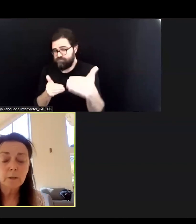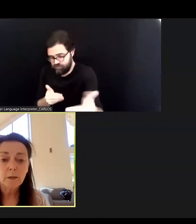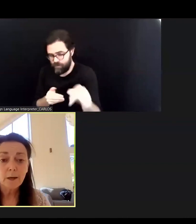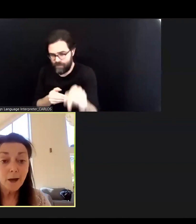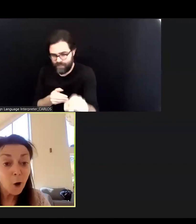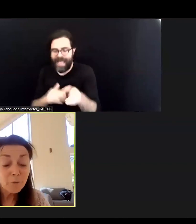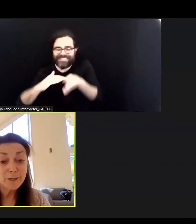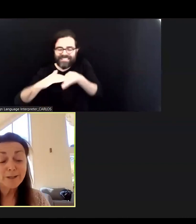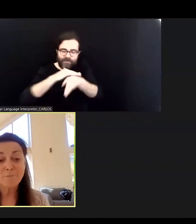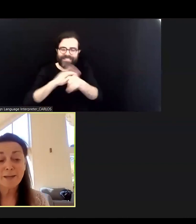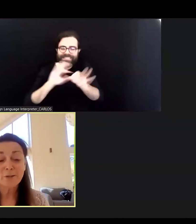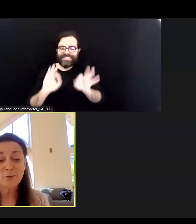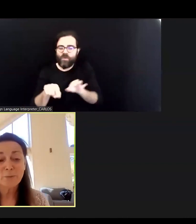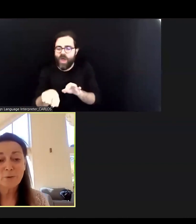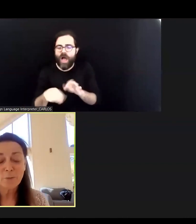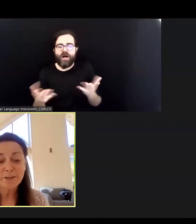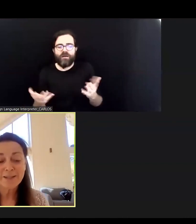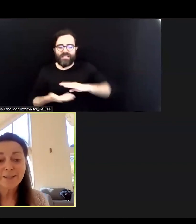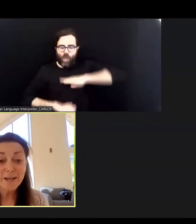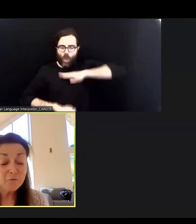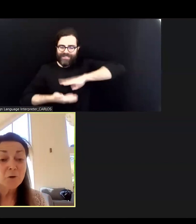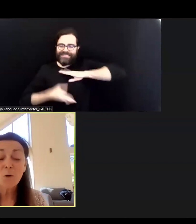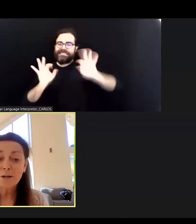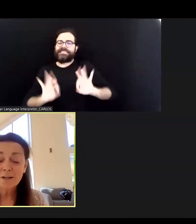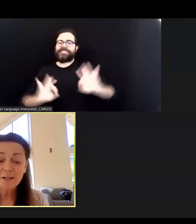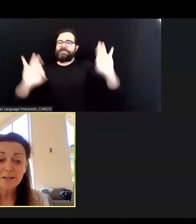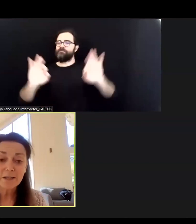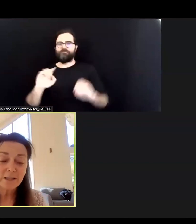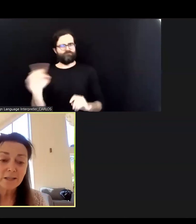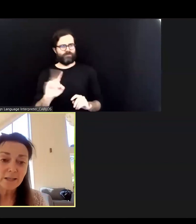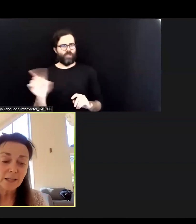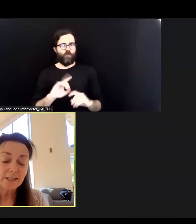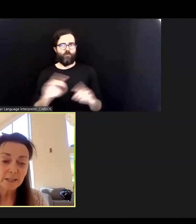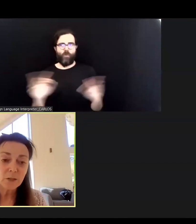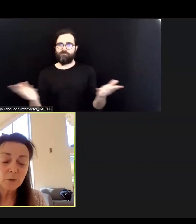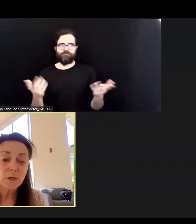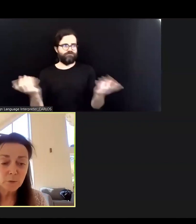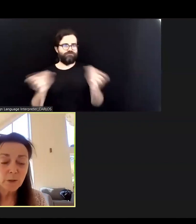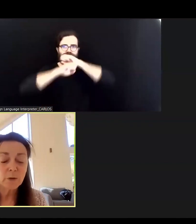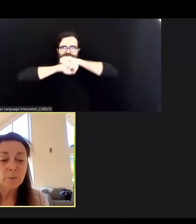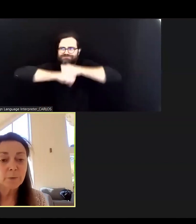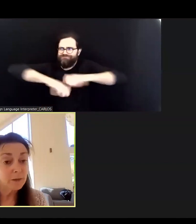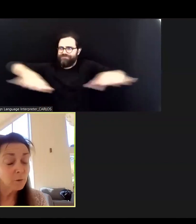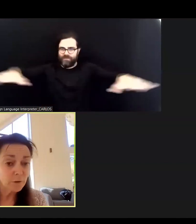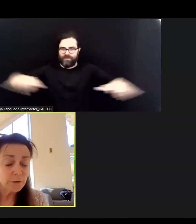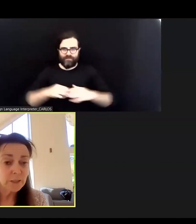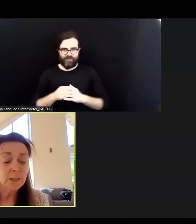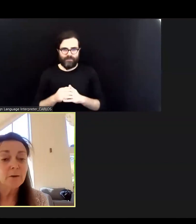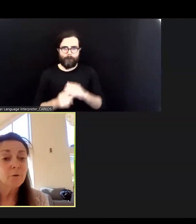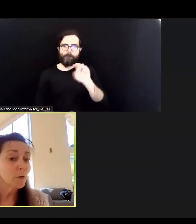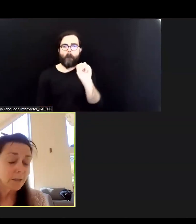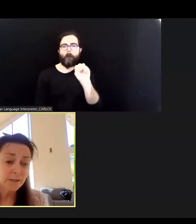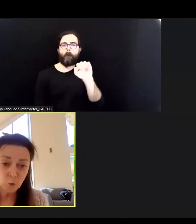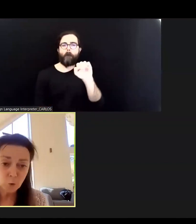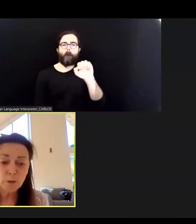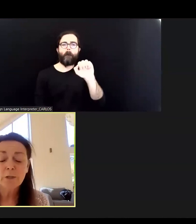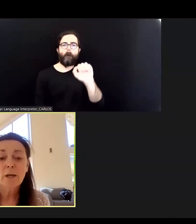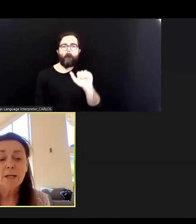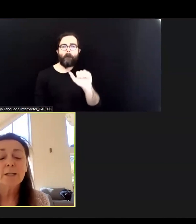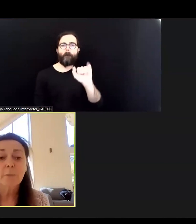learn accessibility to be able to sell their products on the market. And I think that is, I mean, we're just one company, so this is not